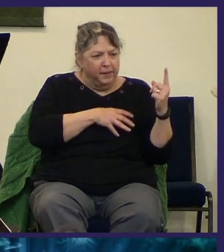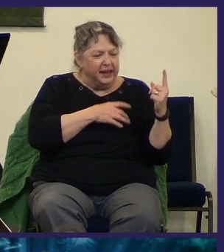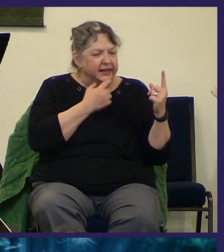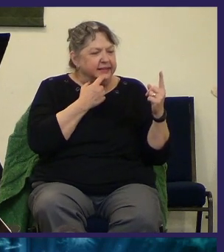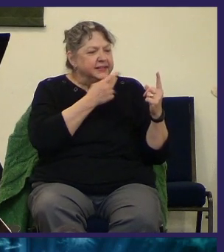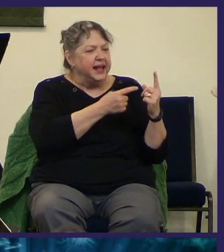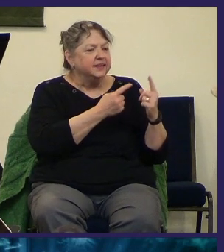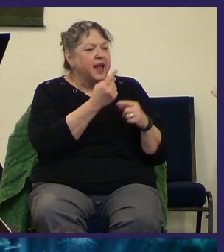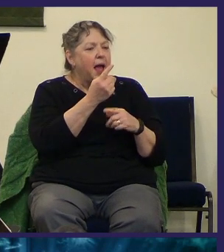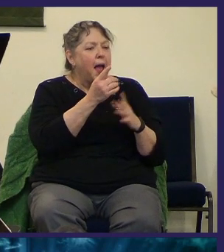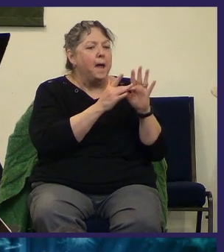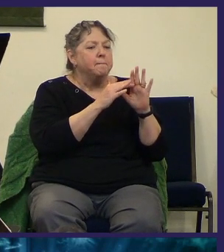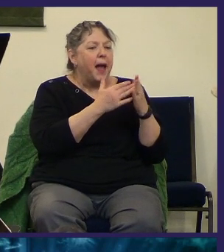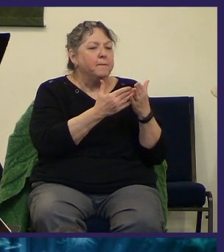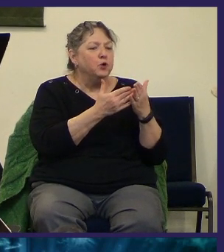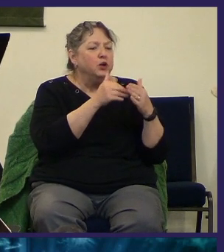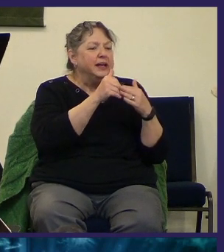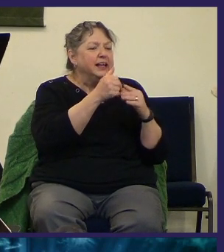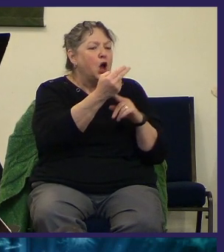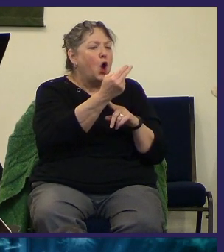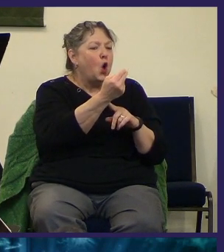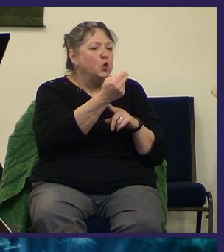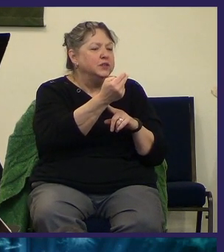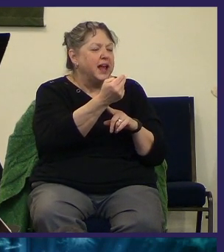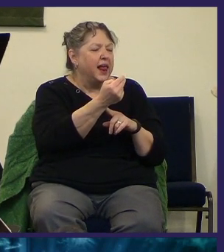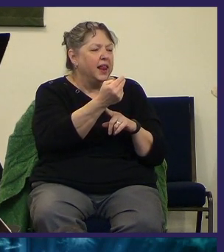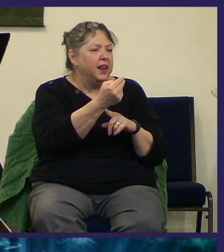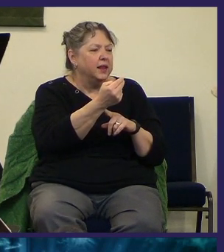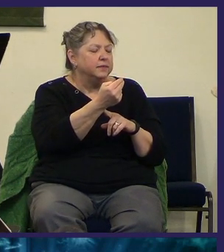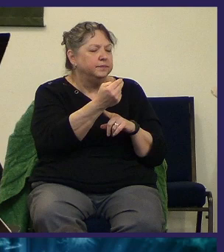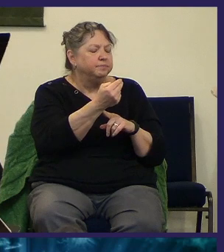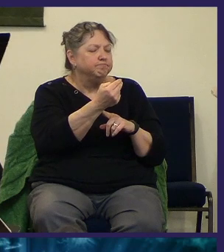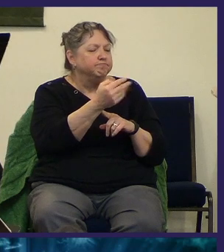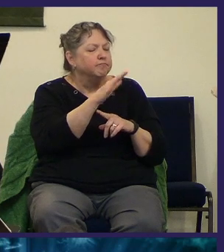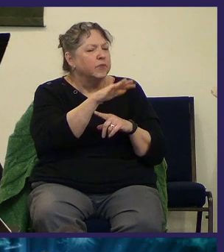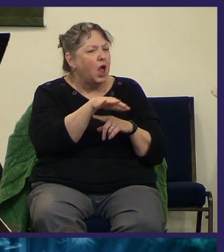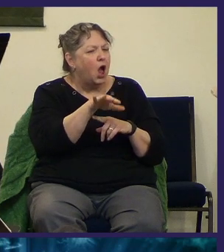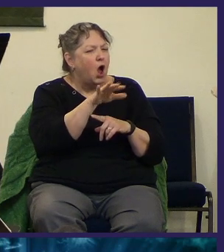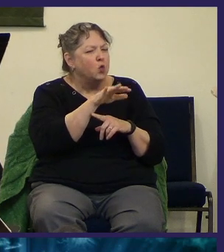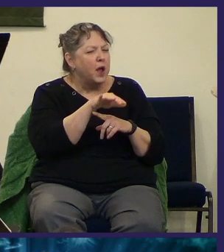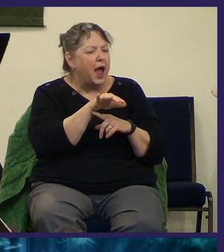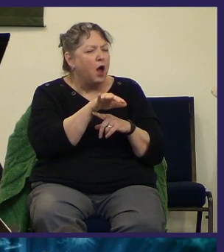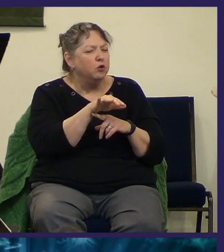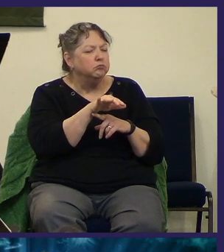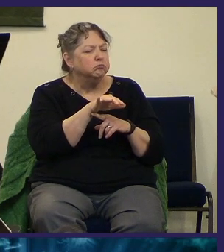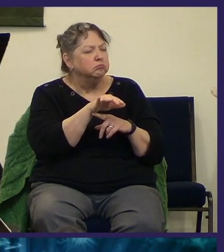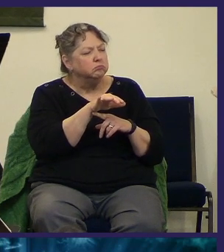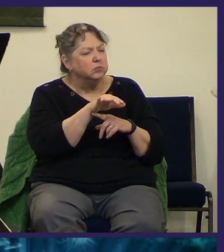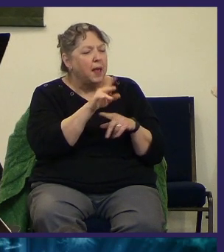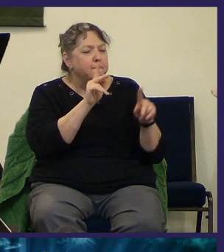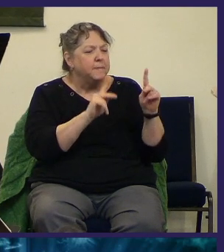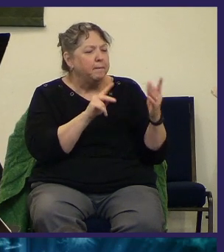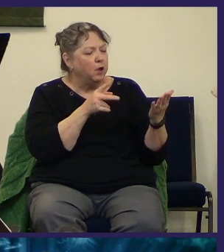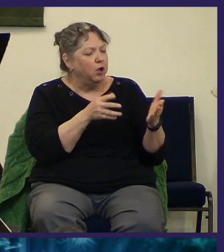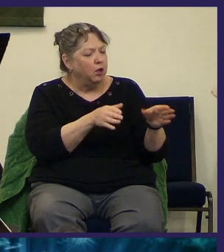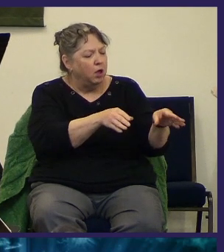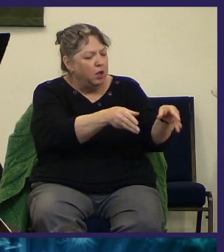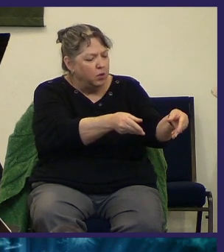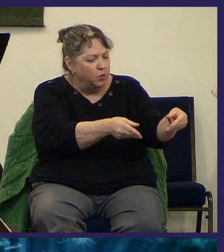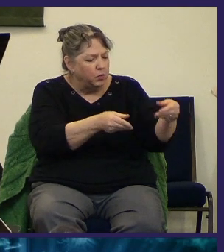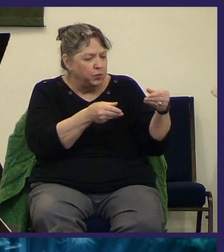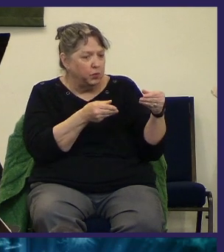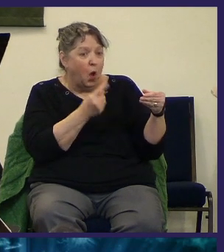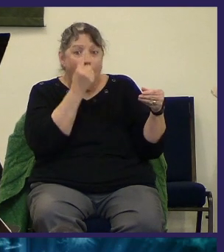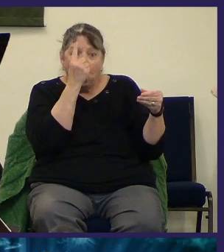in a hotel is viewed an average 123 000 times one bible